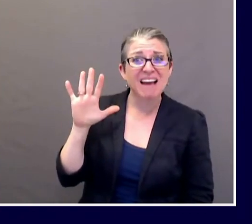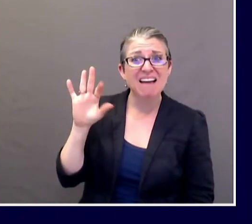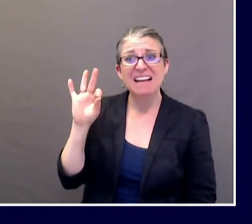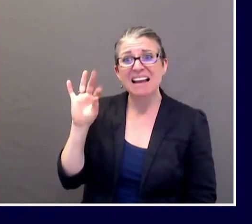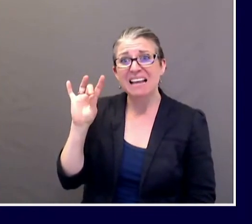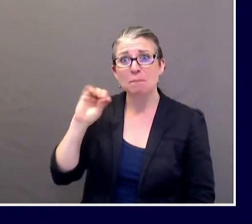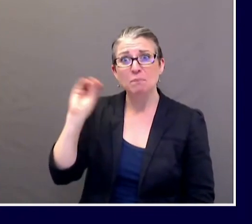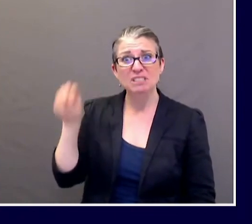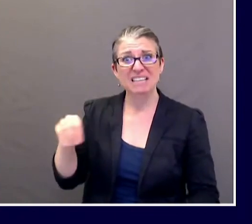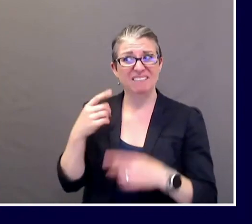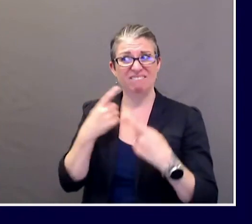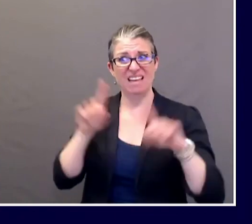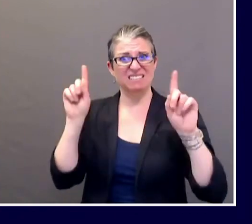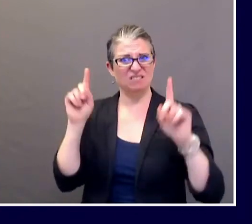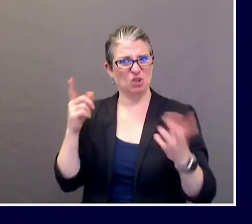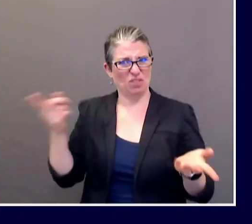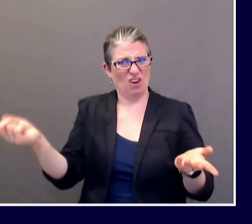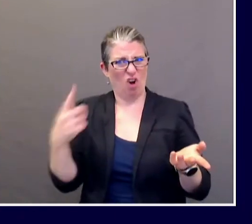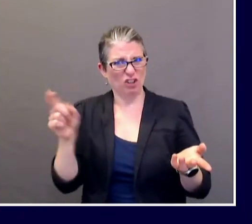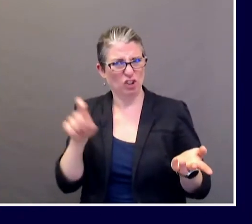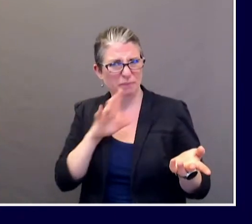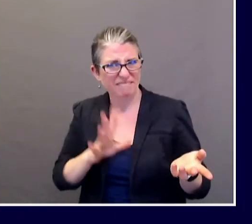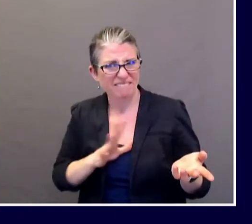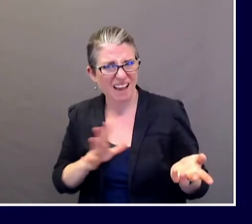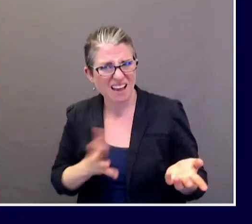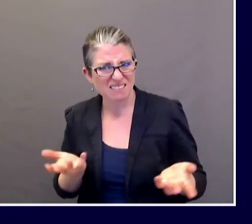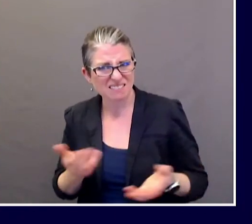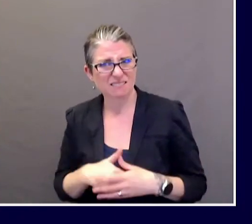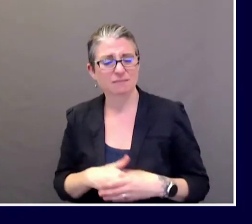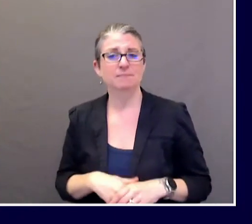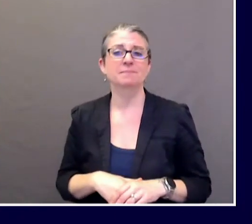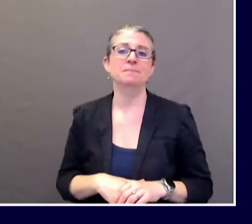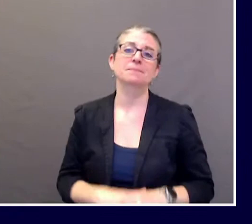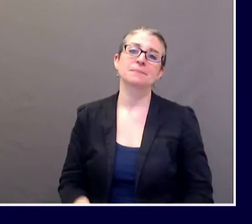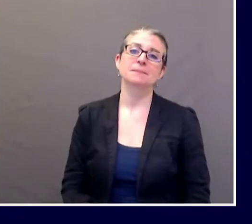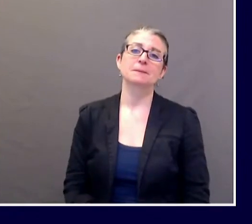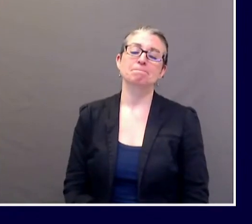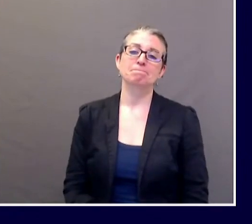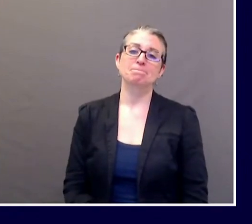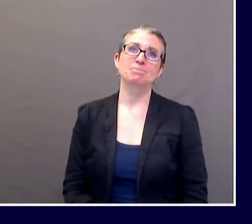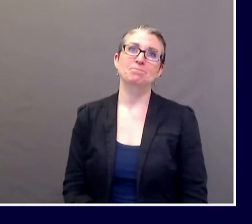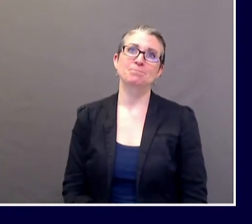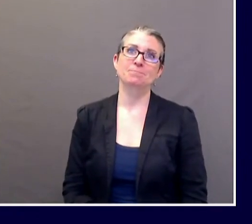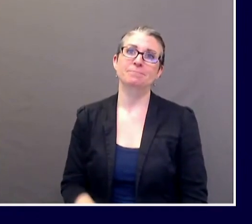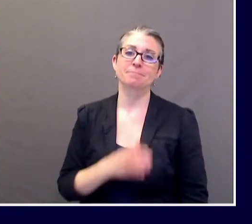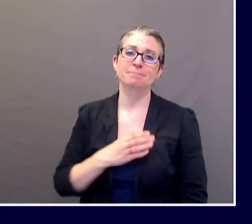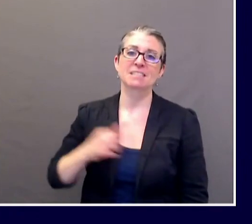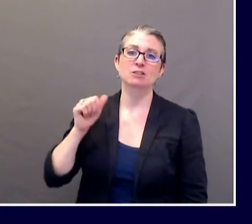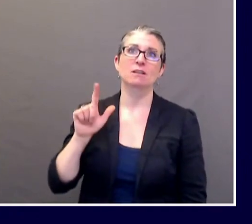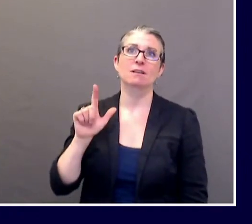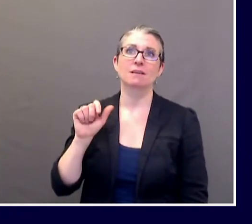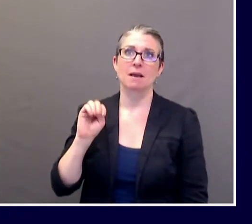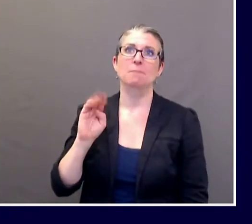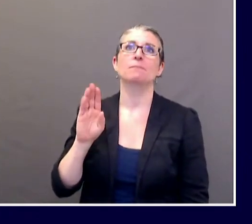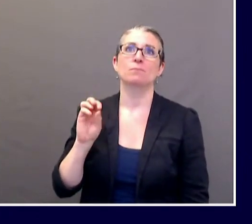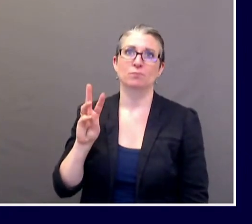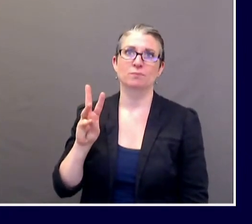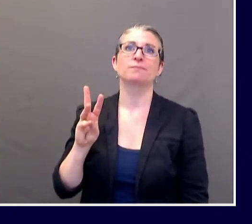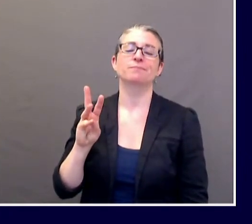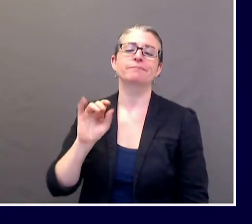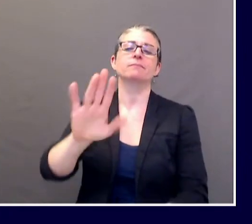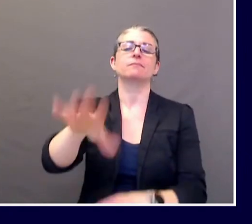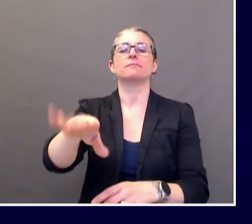to be in. So I want to separate out the hypothetical from the real world. We are not in